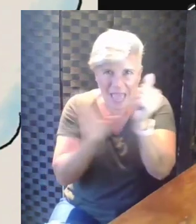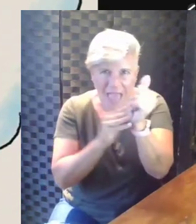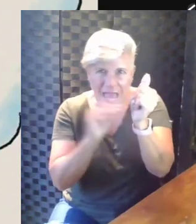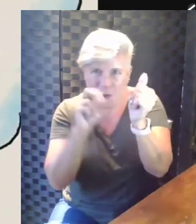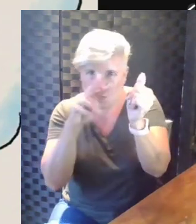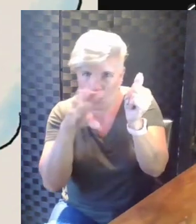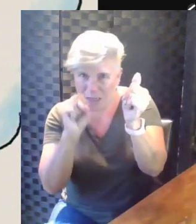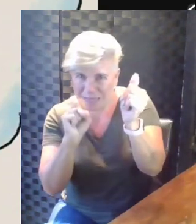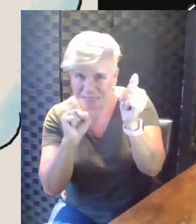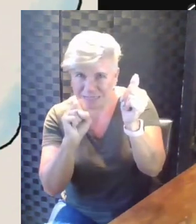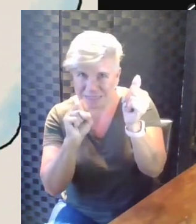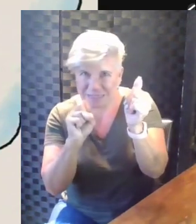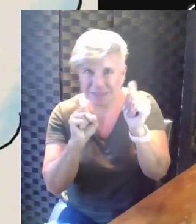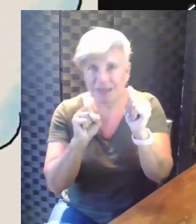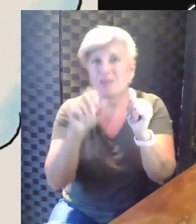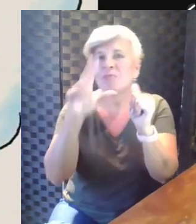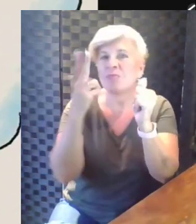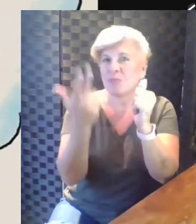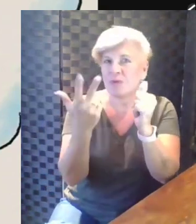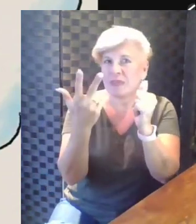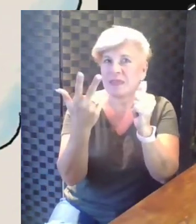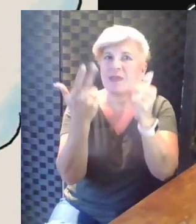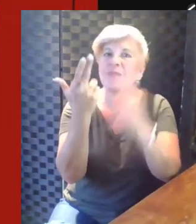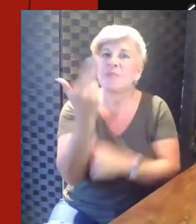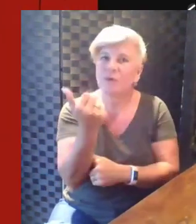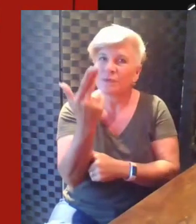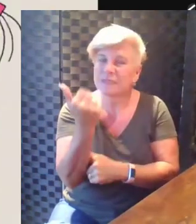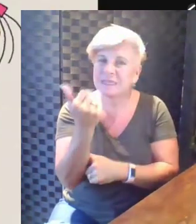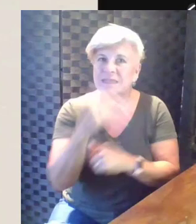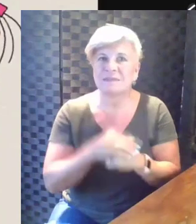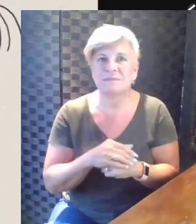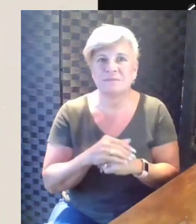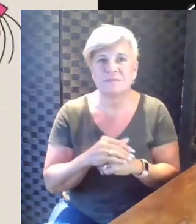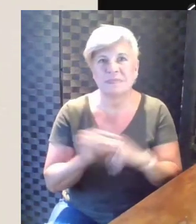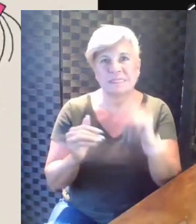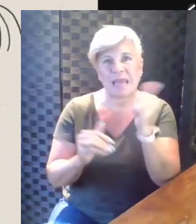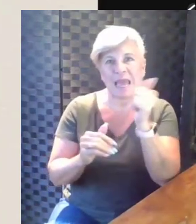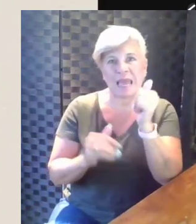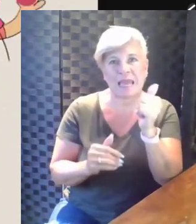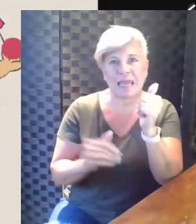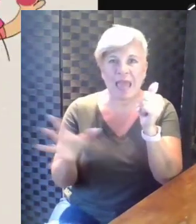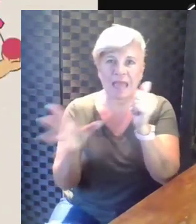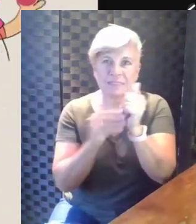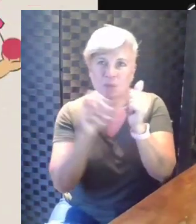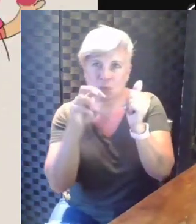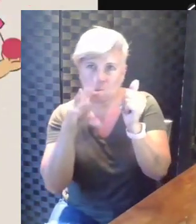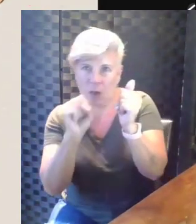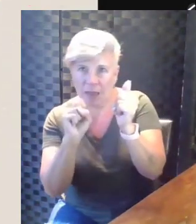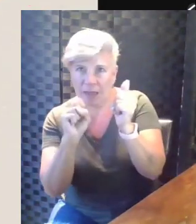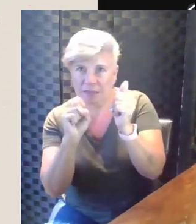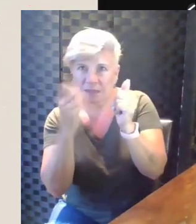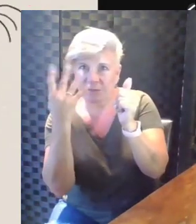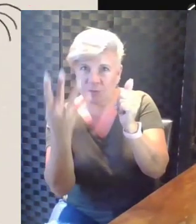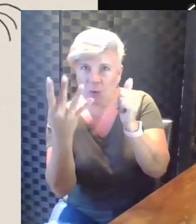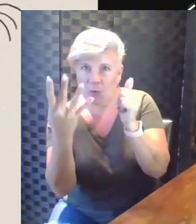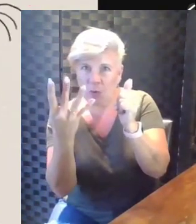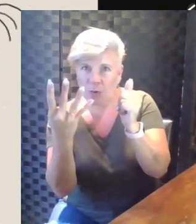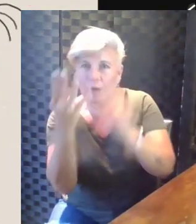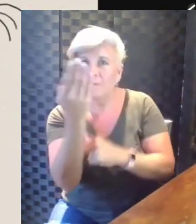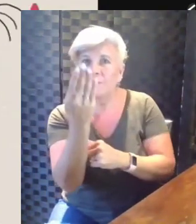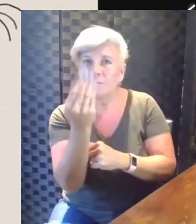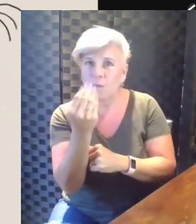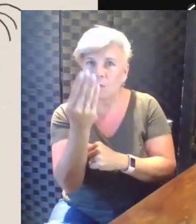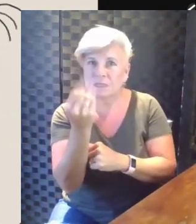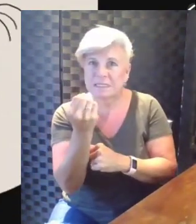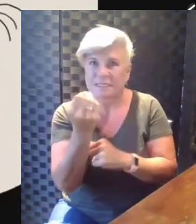some ones to get just what you need. Yes, you take a 10 and add some ones to get just